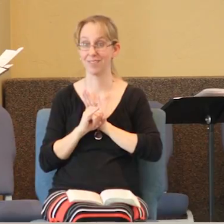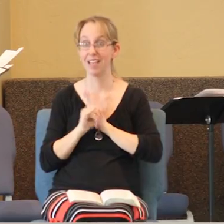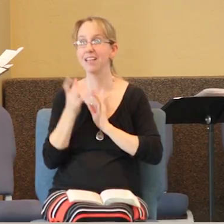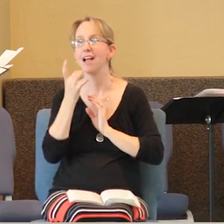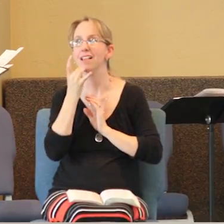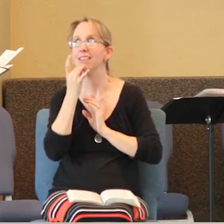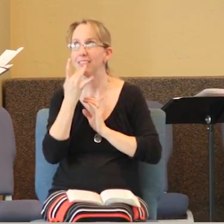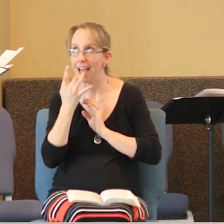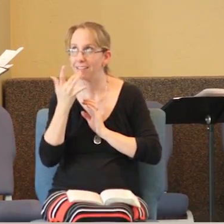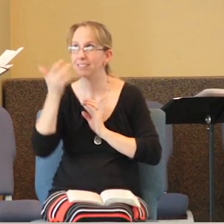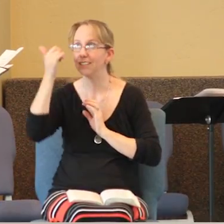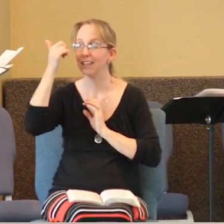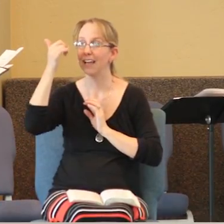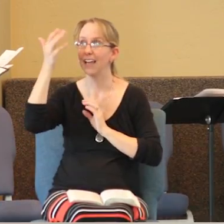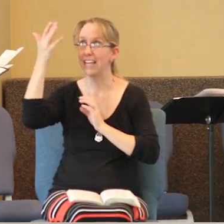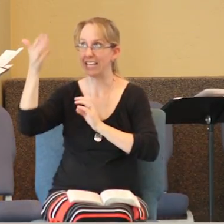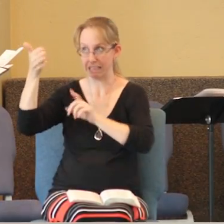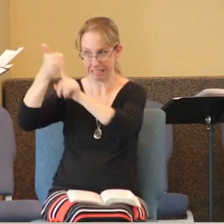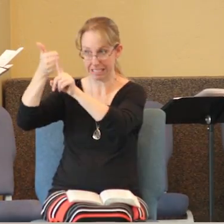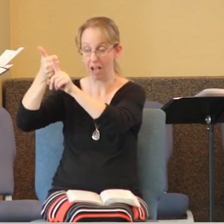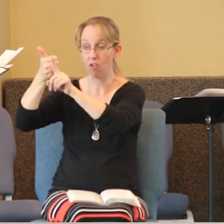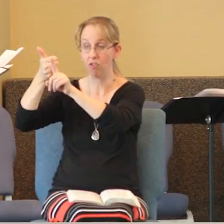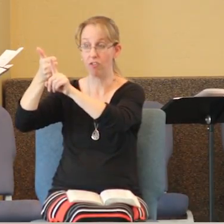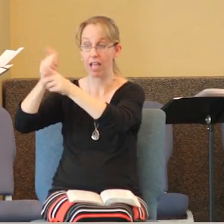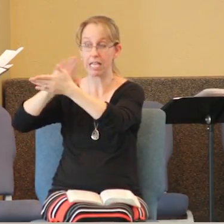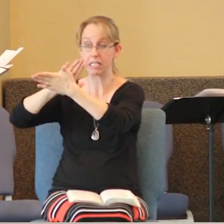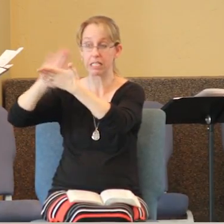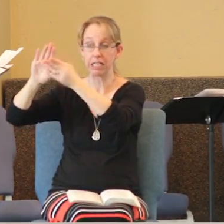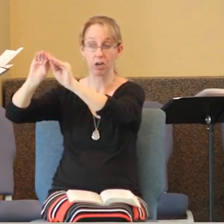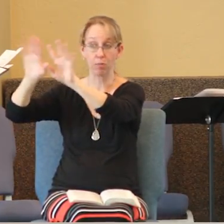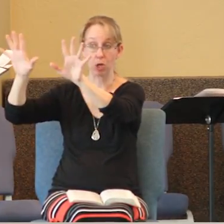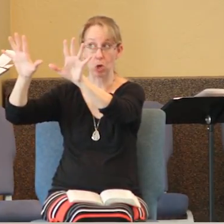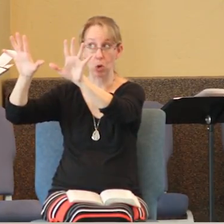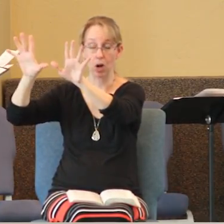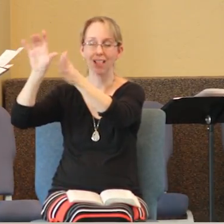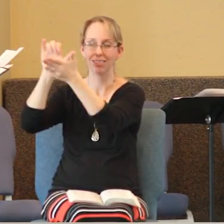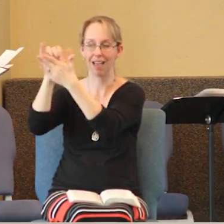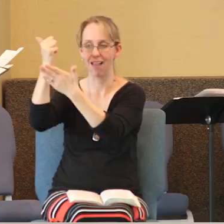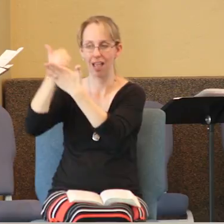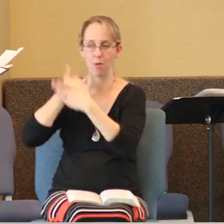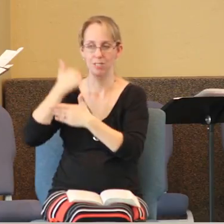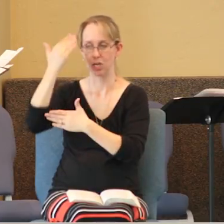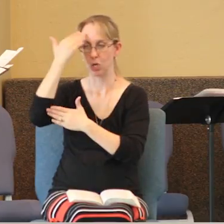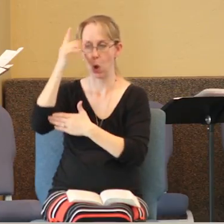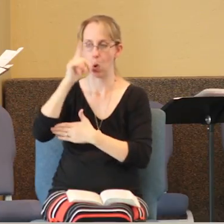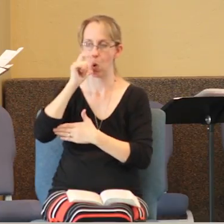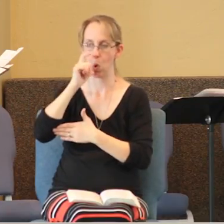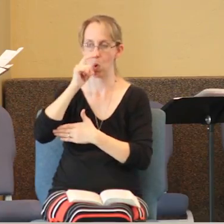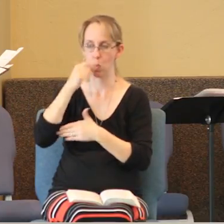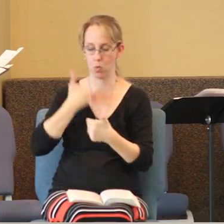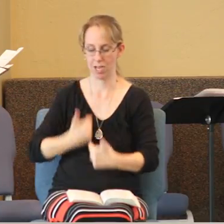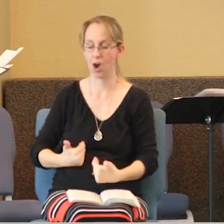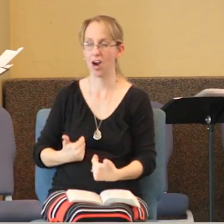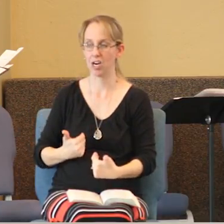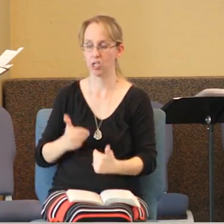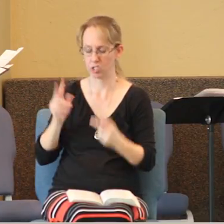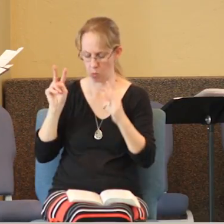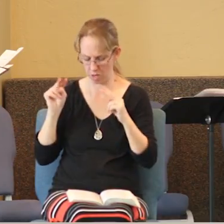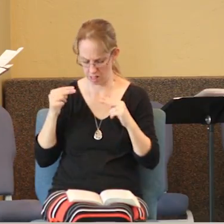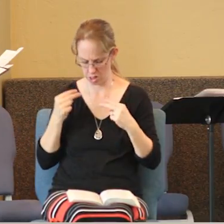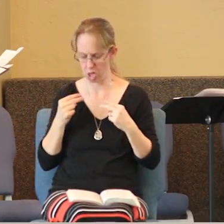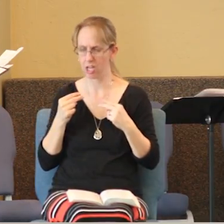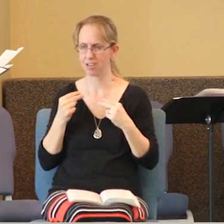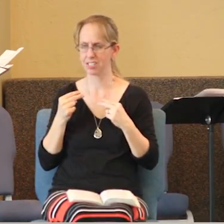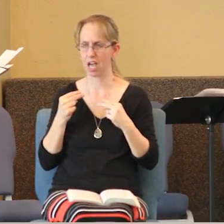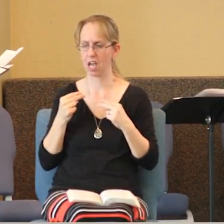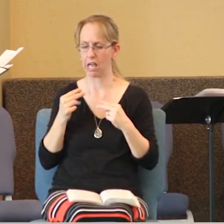is pure, as it is clear, it helps us know who we are. So that when we look at each other,